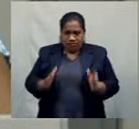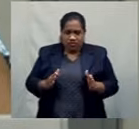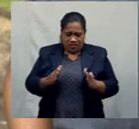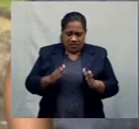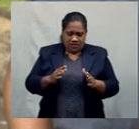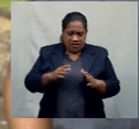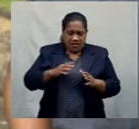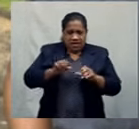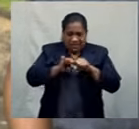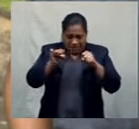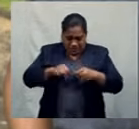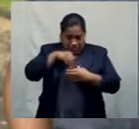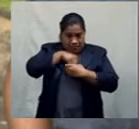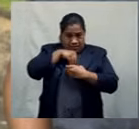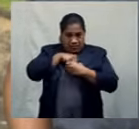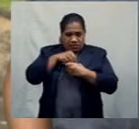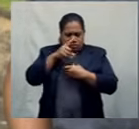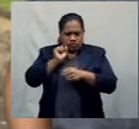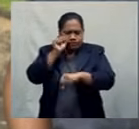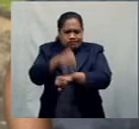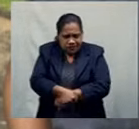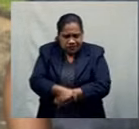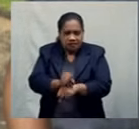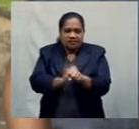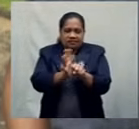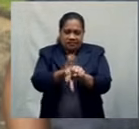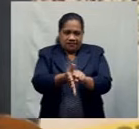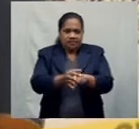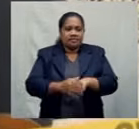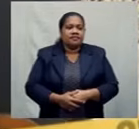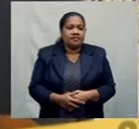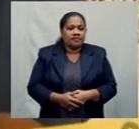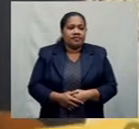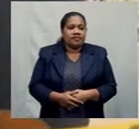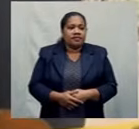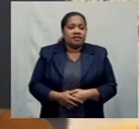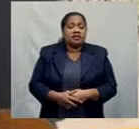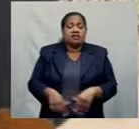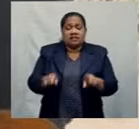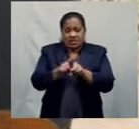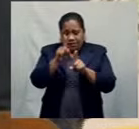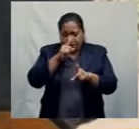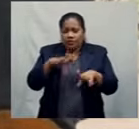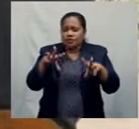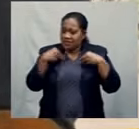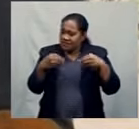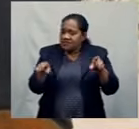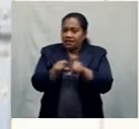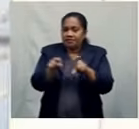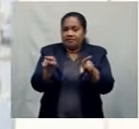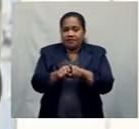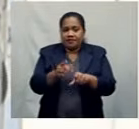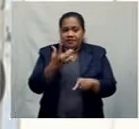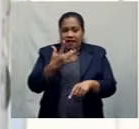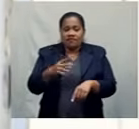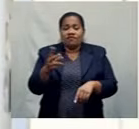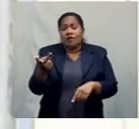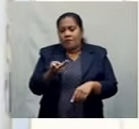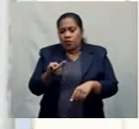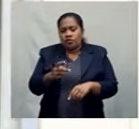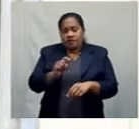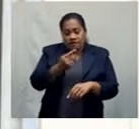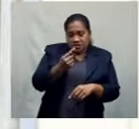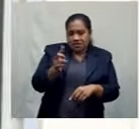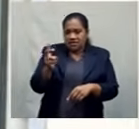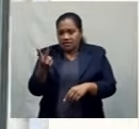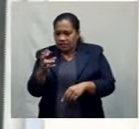it. The Ministry of Health recommends people receive the same type of COVID-19 vaccine for both first and second doses